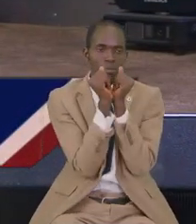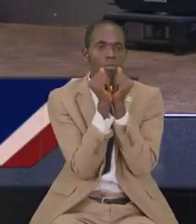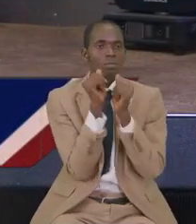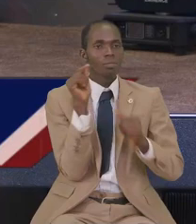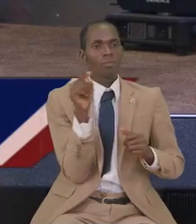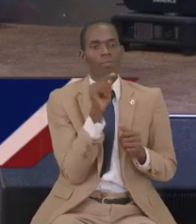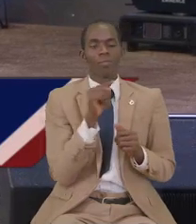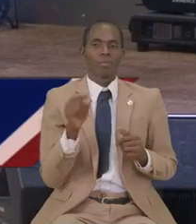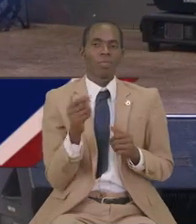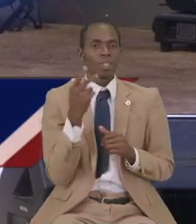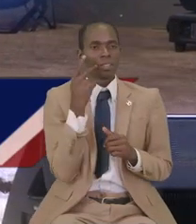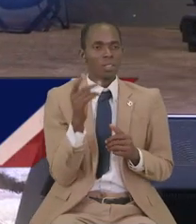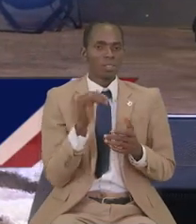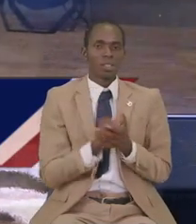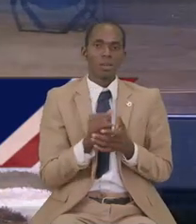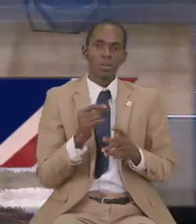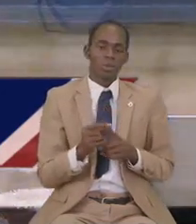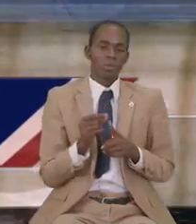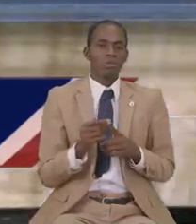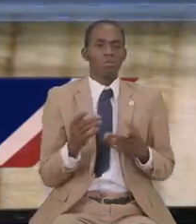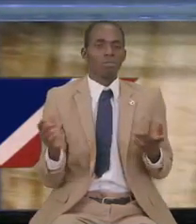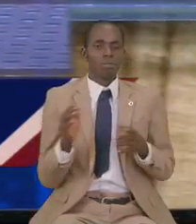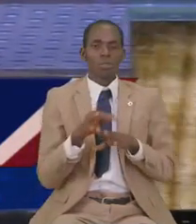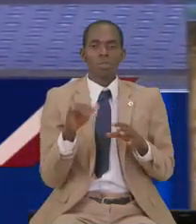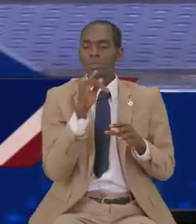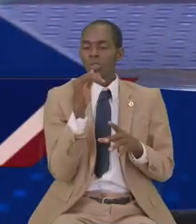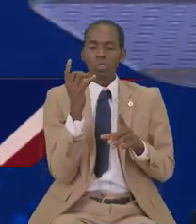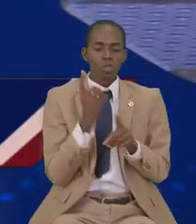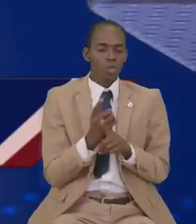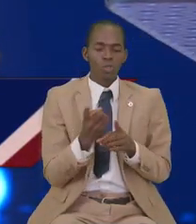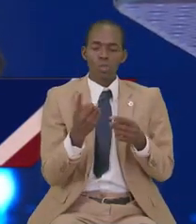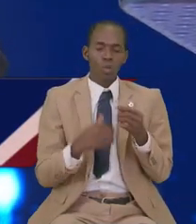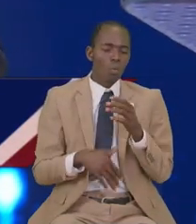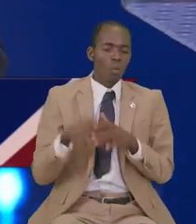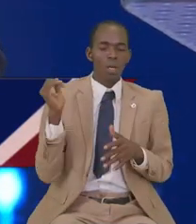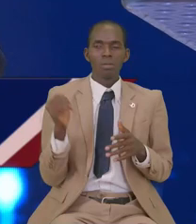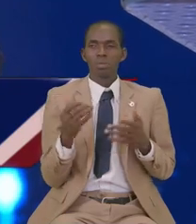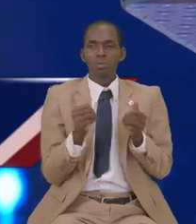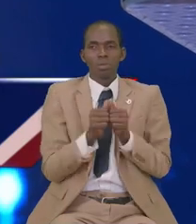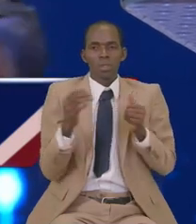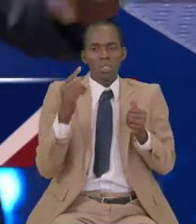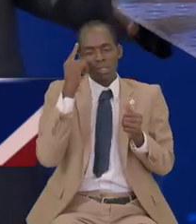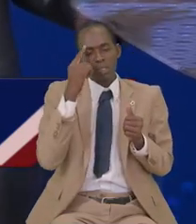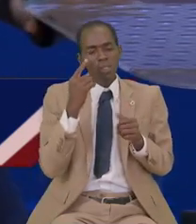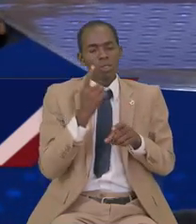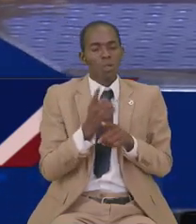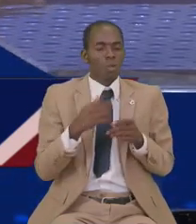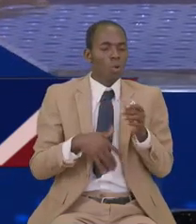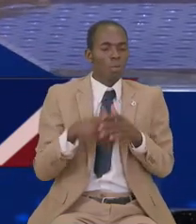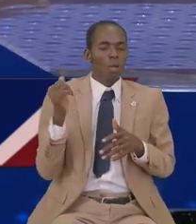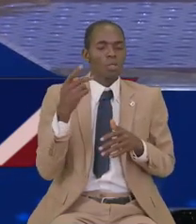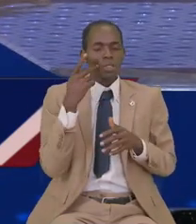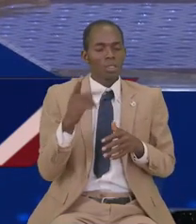something. Captivity does not just come out of the blue, out of the sky, and affliction does